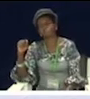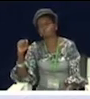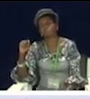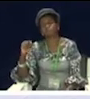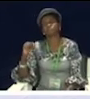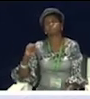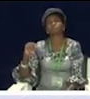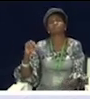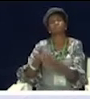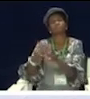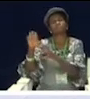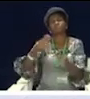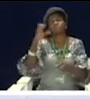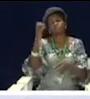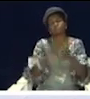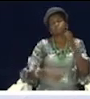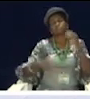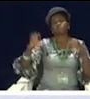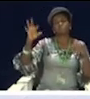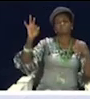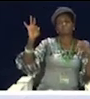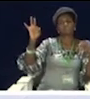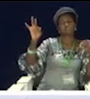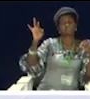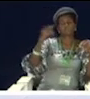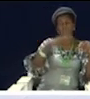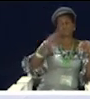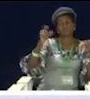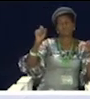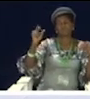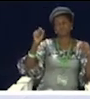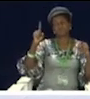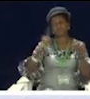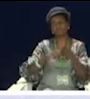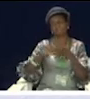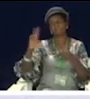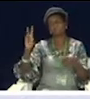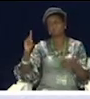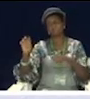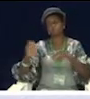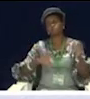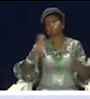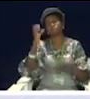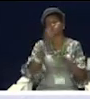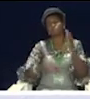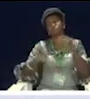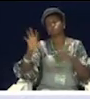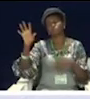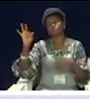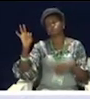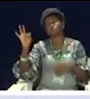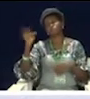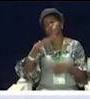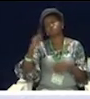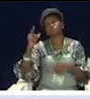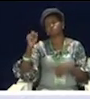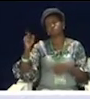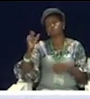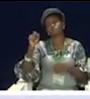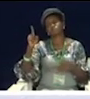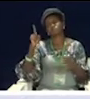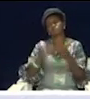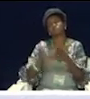In Acts of the Apostles, chapter 19, from verse 11 to 17, Acts 19, from verse 11